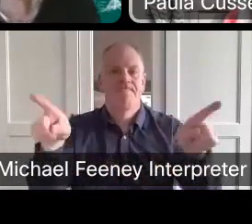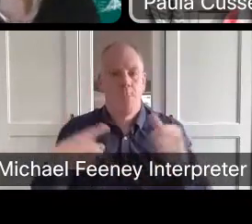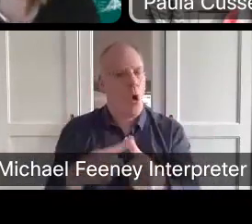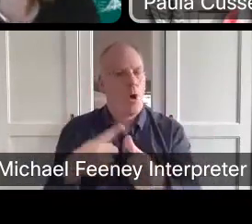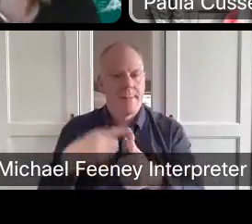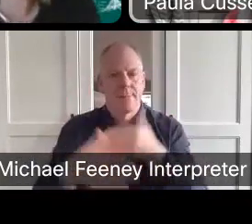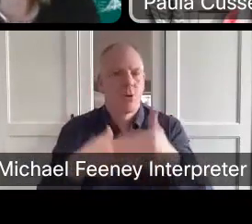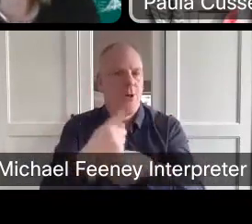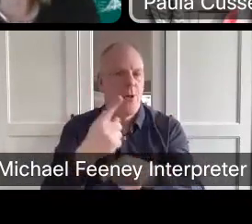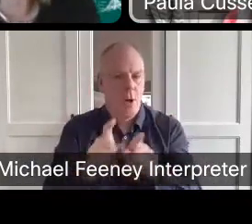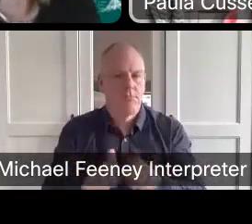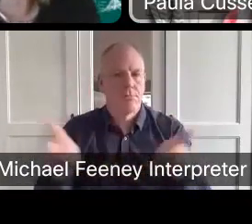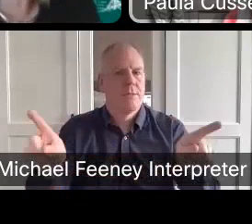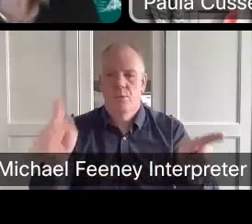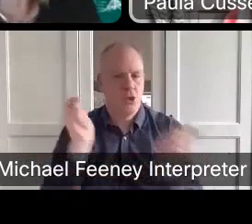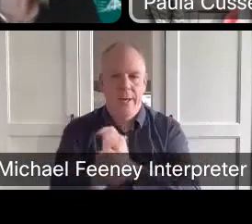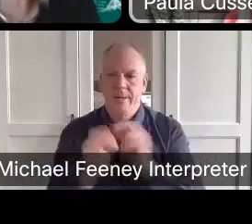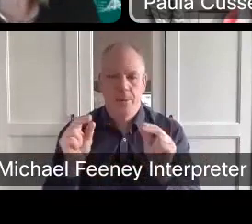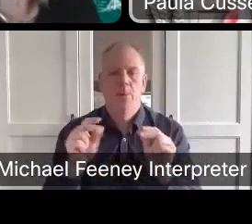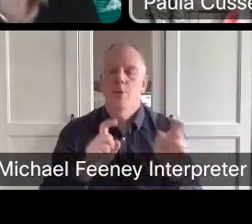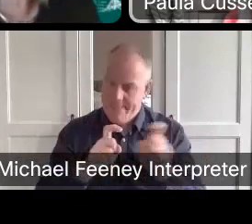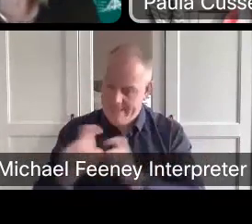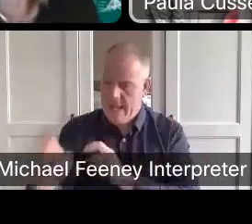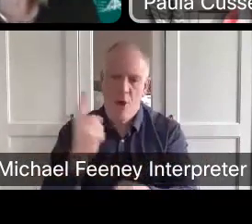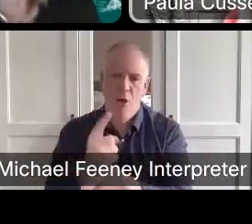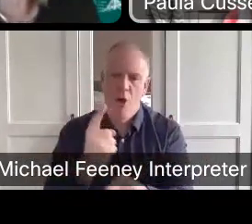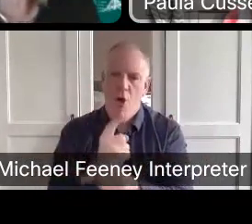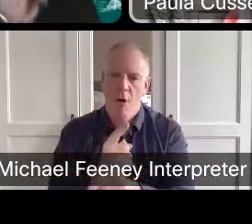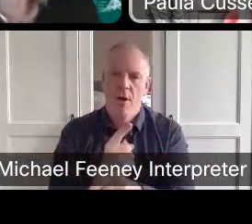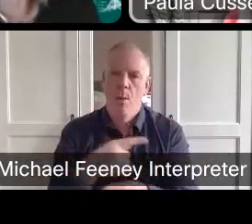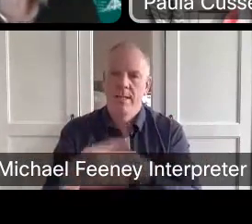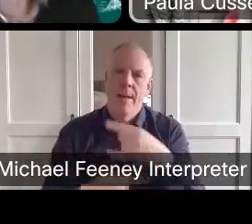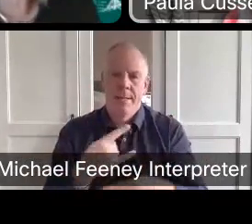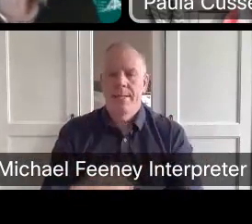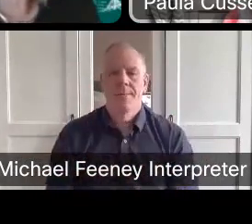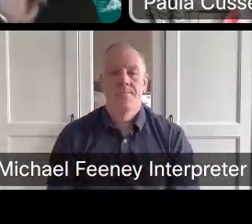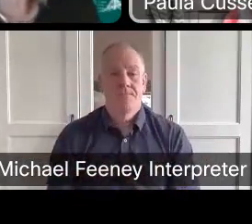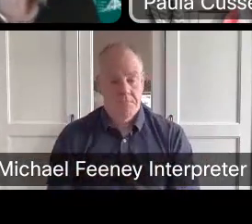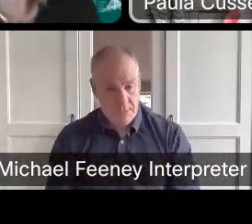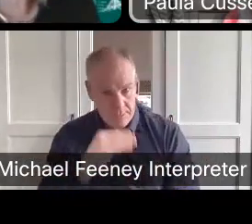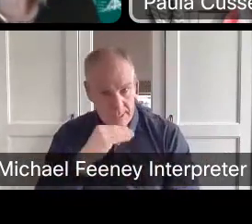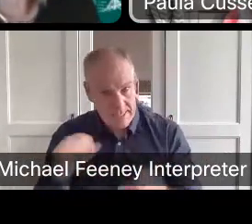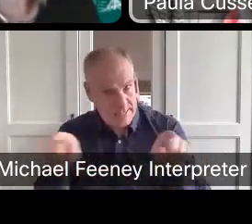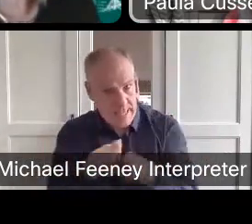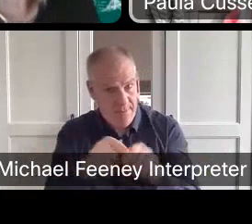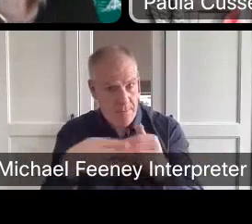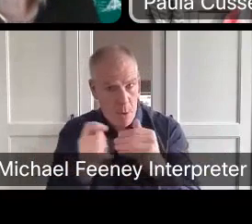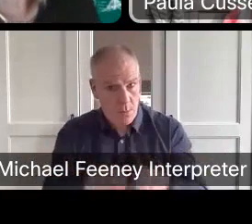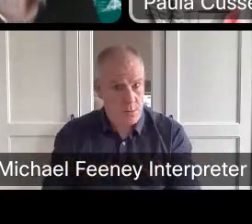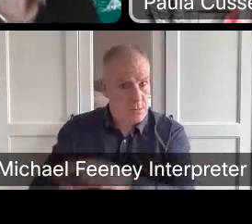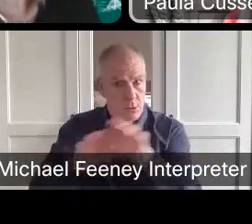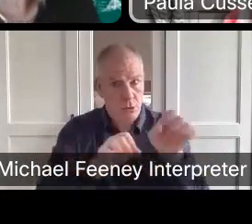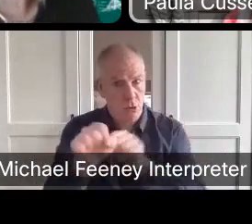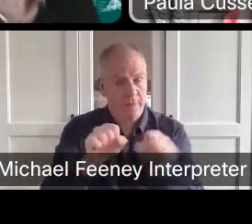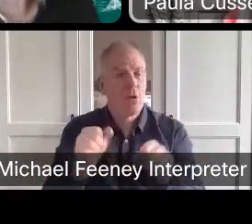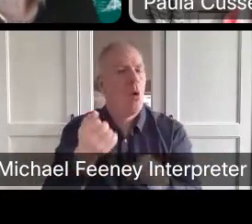automatic process in place, and I don't see that changing. That should still be the point of initiation. And is that the same in most services, or is it fair to